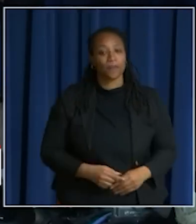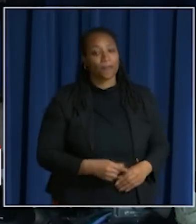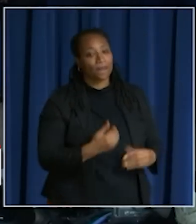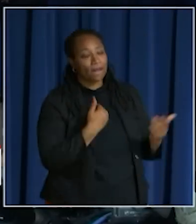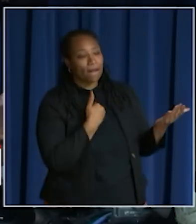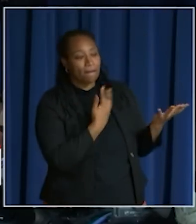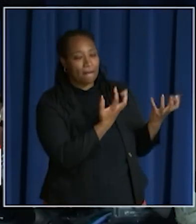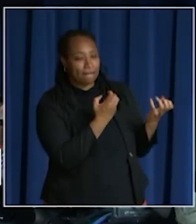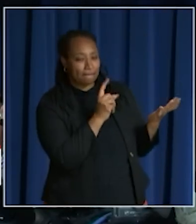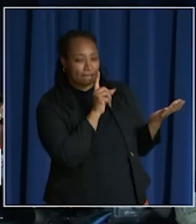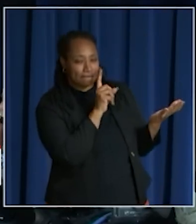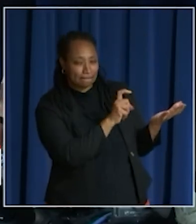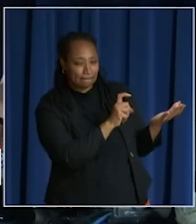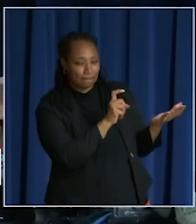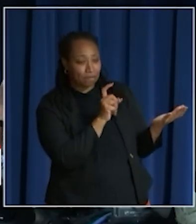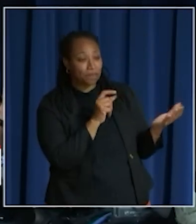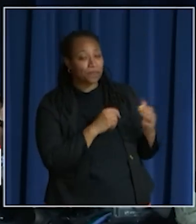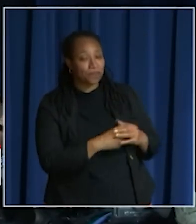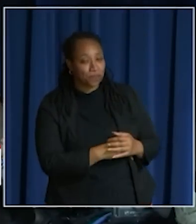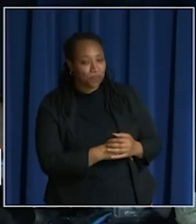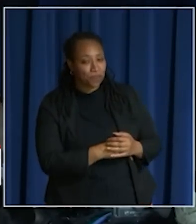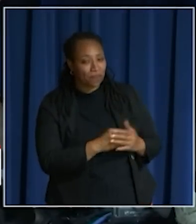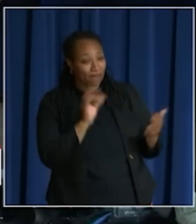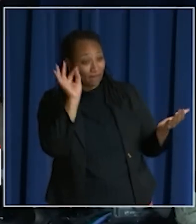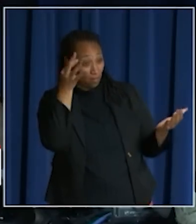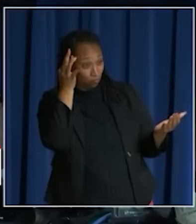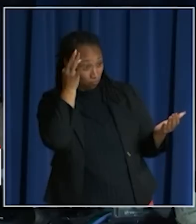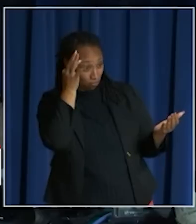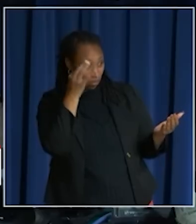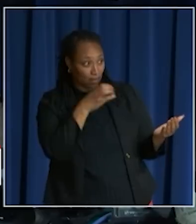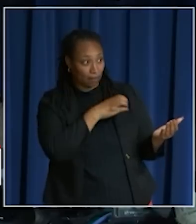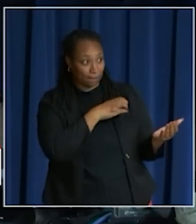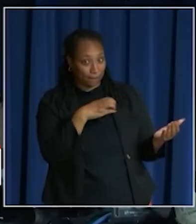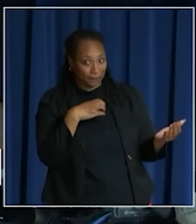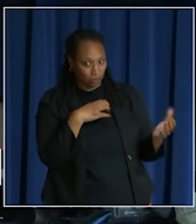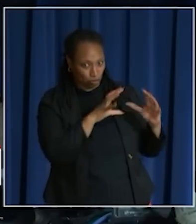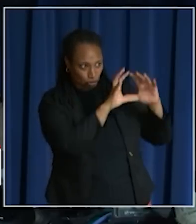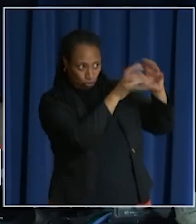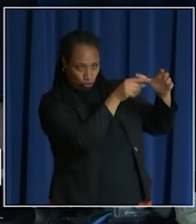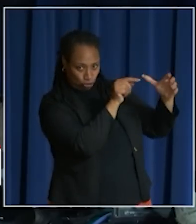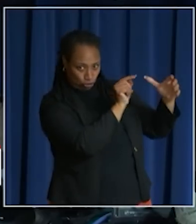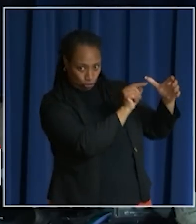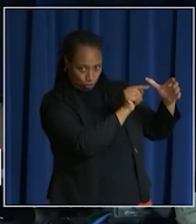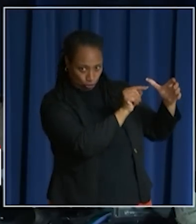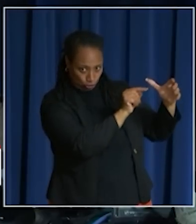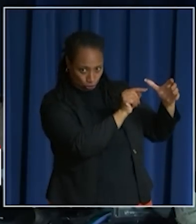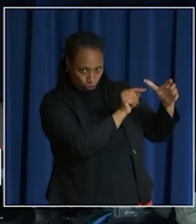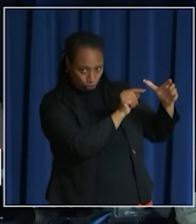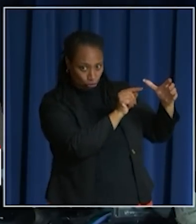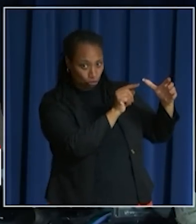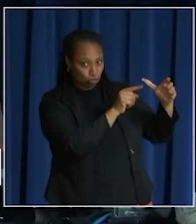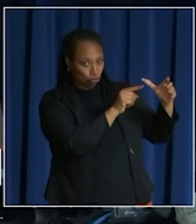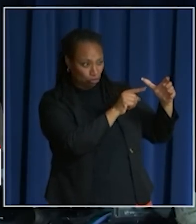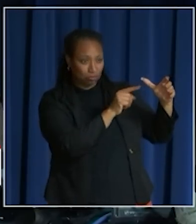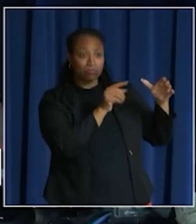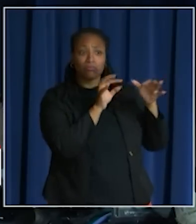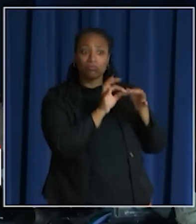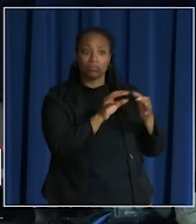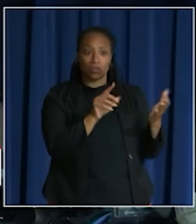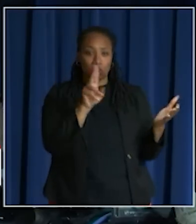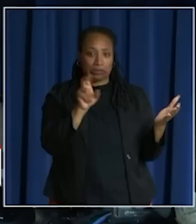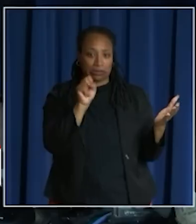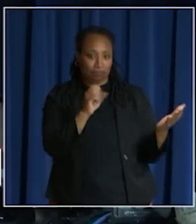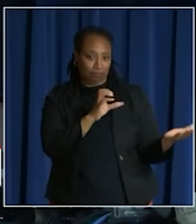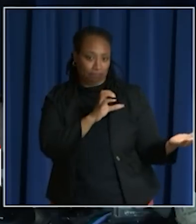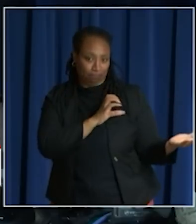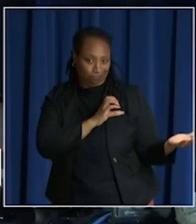the Metropolitan Police Department. It sounds like the chief has described this person, Terry Cole, as an advisor,